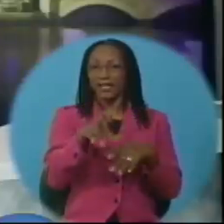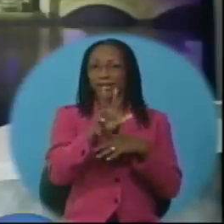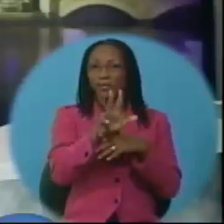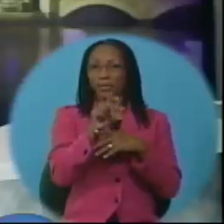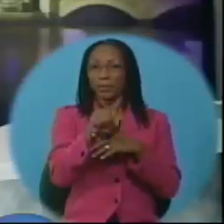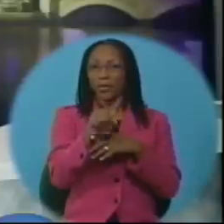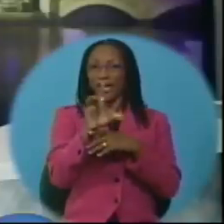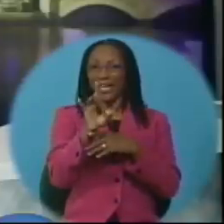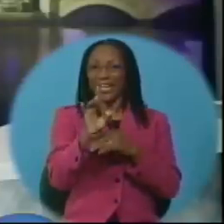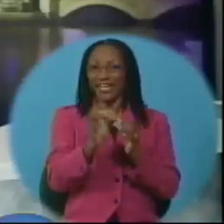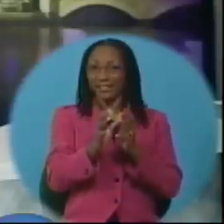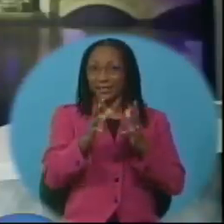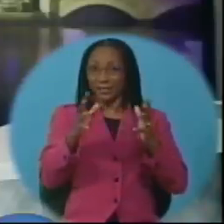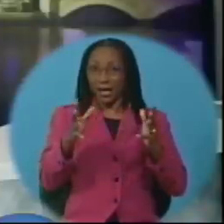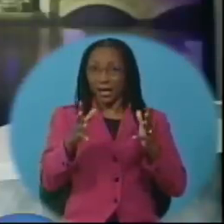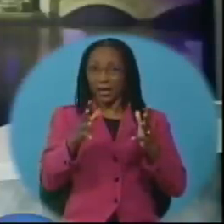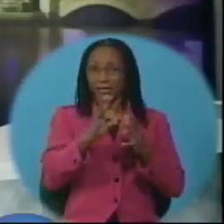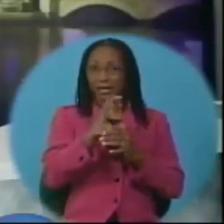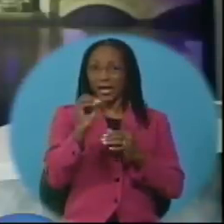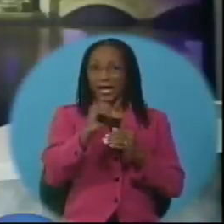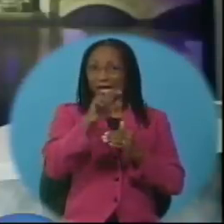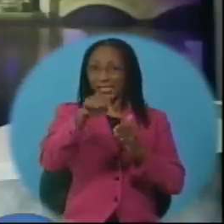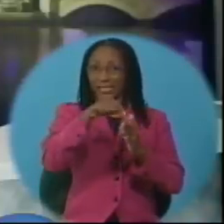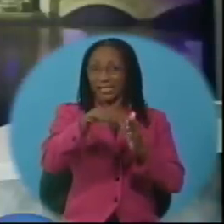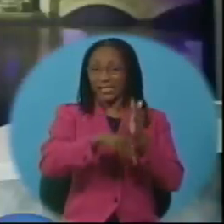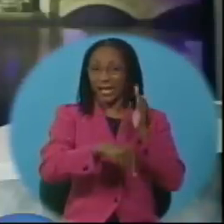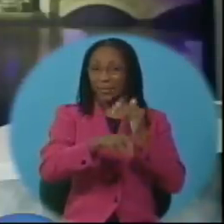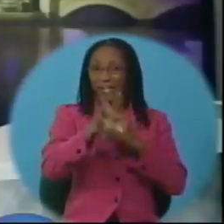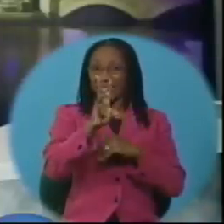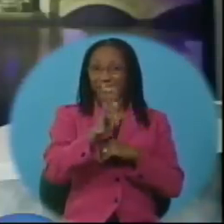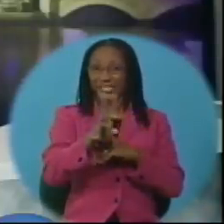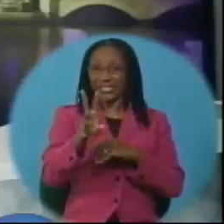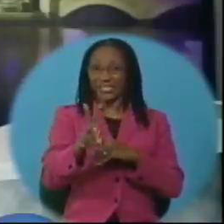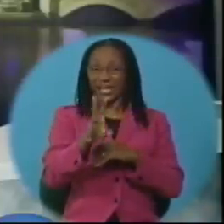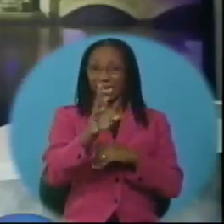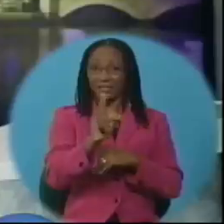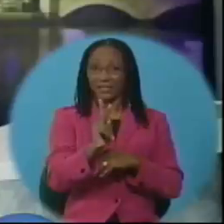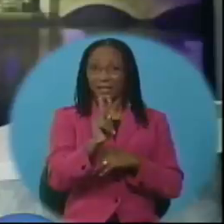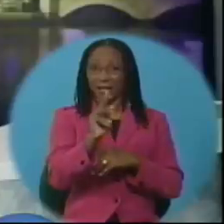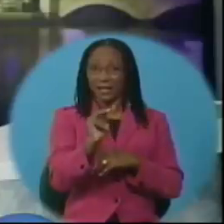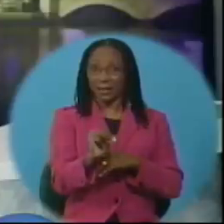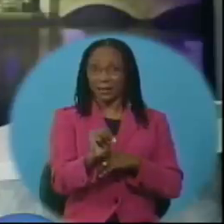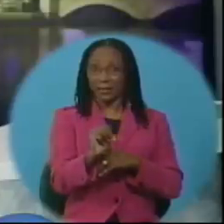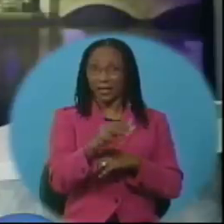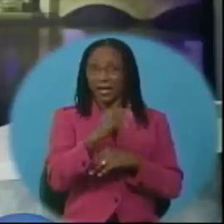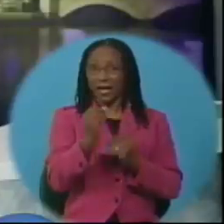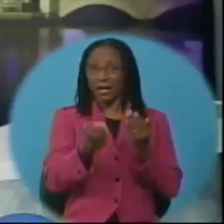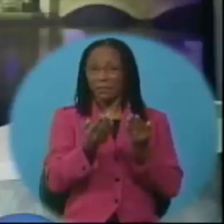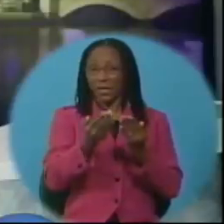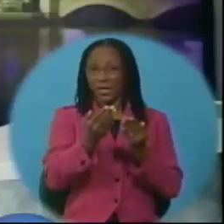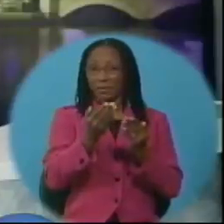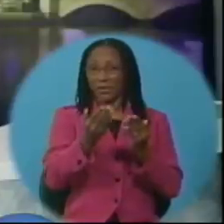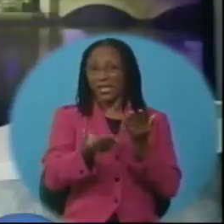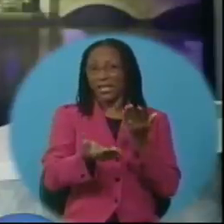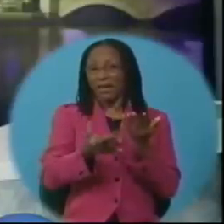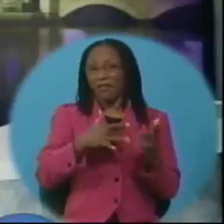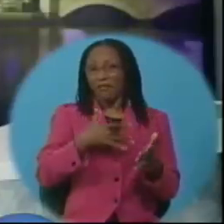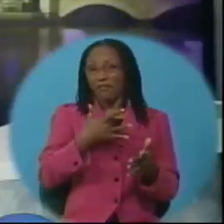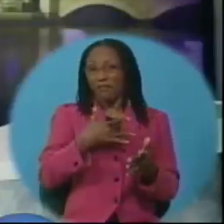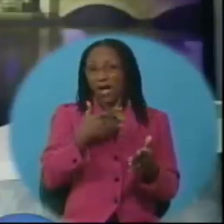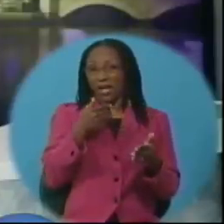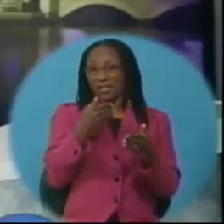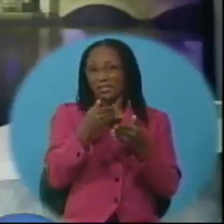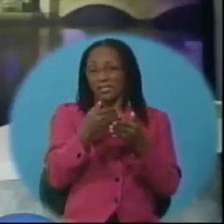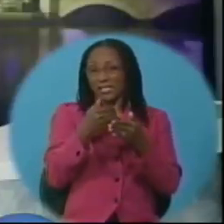struck south of the island at a depth of 66 kilometers. This event may have been felt in nearby islands. Several